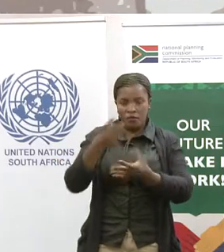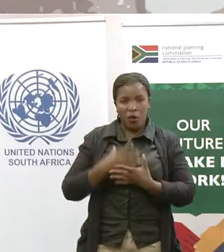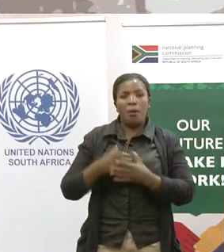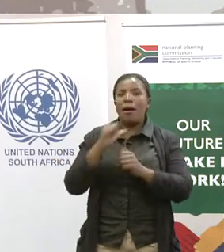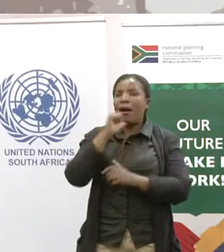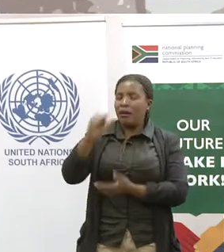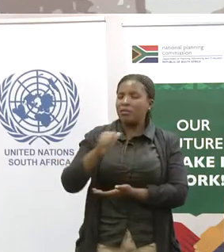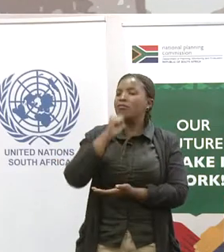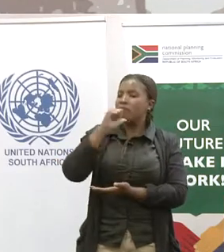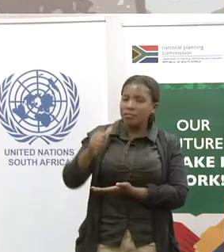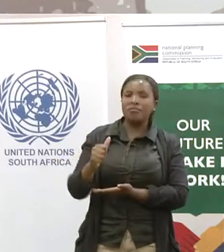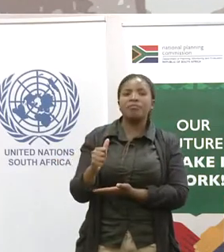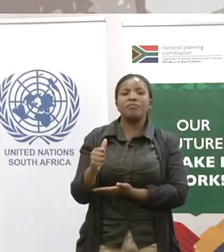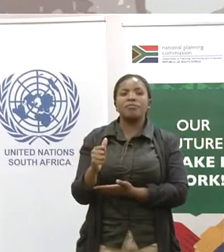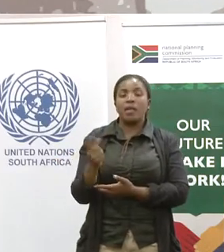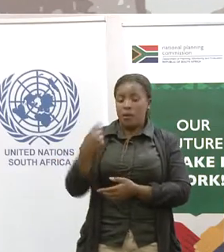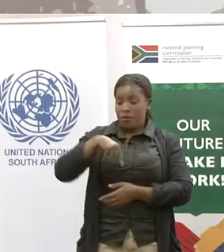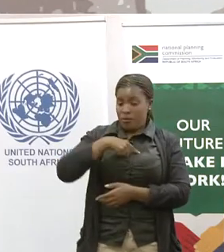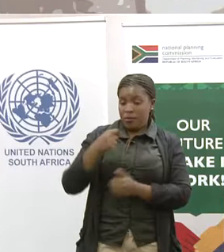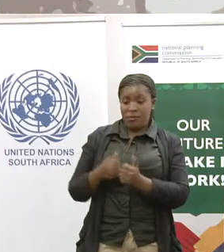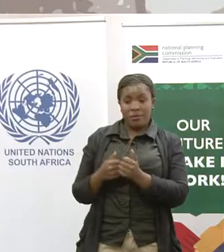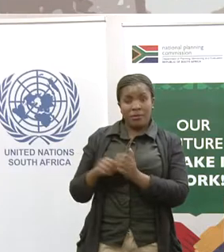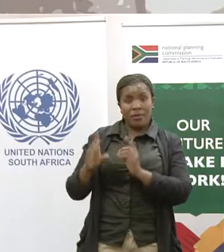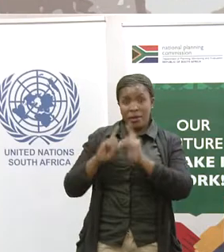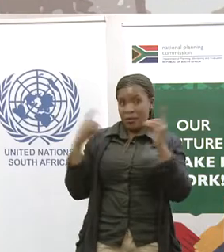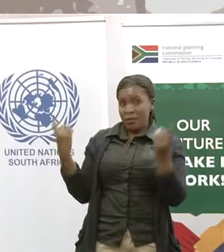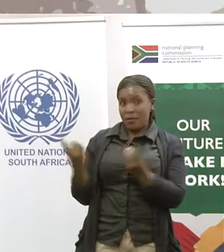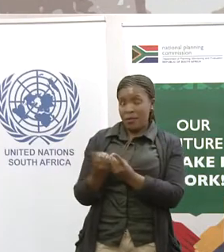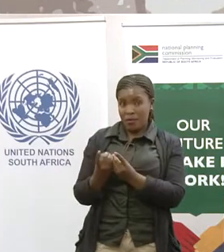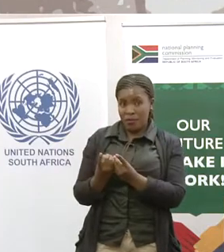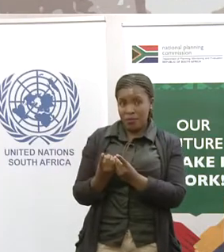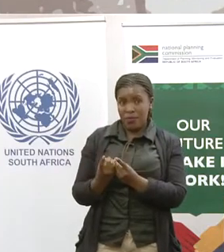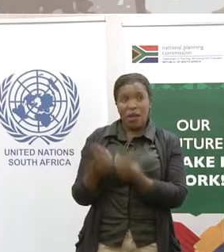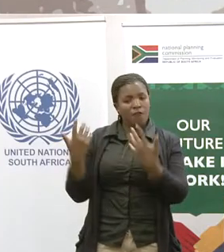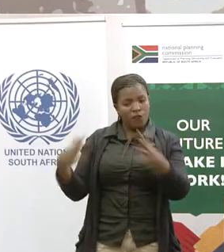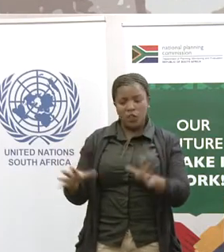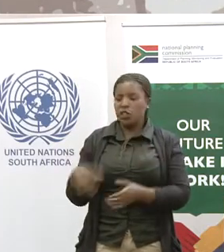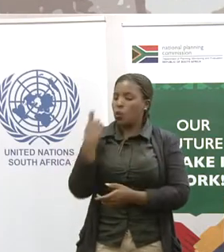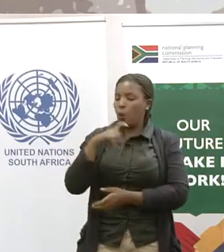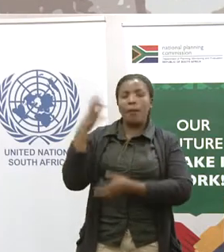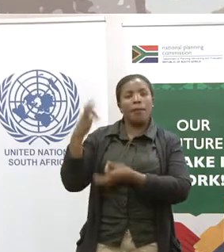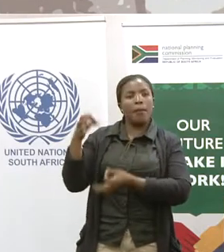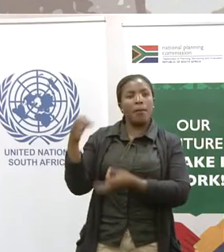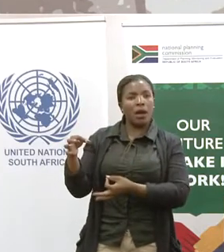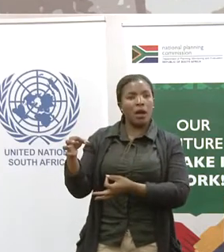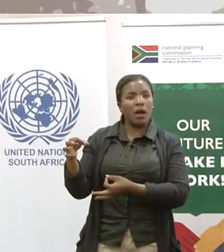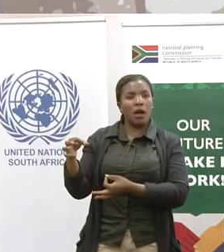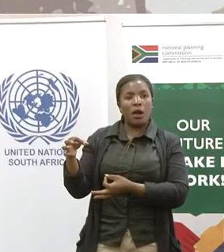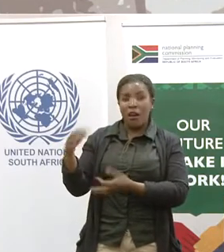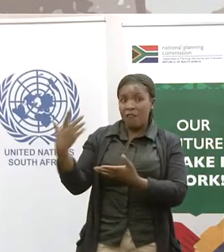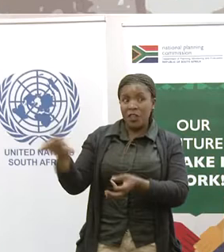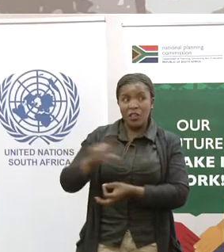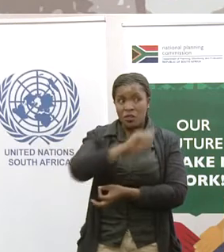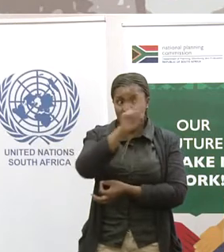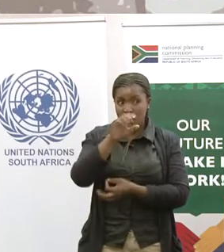But above all, as a department, we have produced the white paper, and we have asked the question to